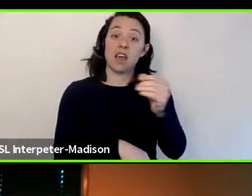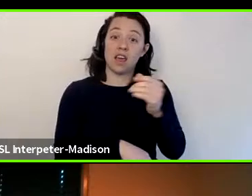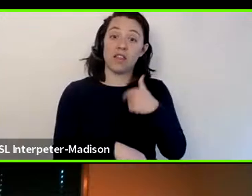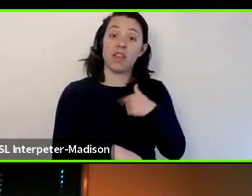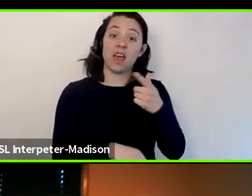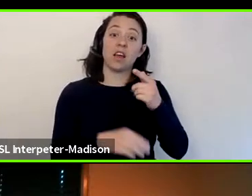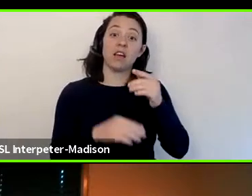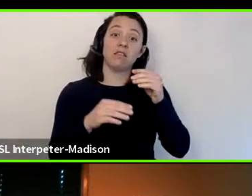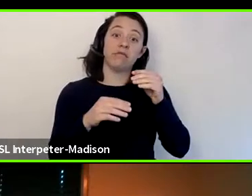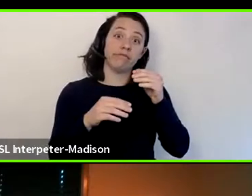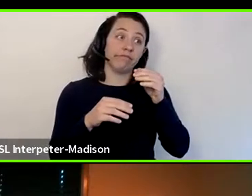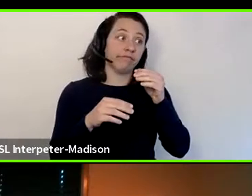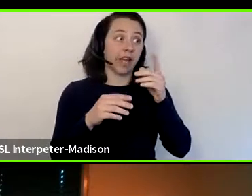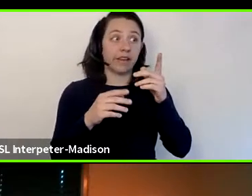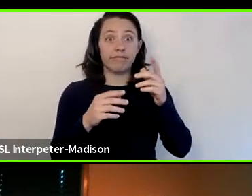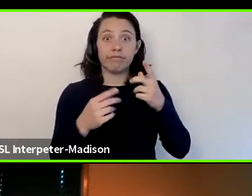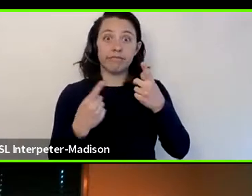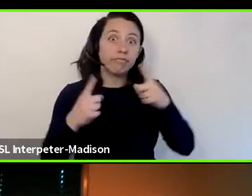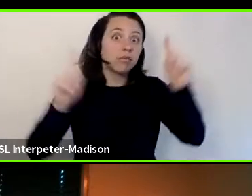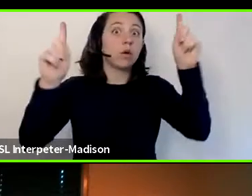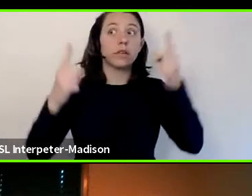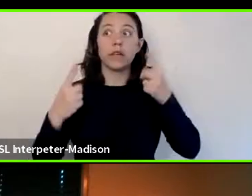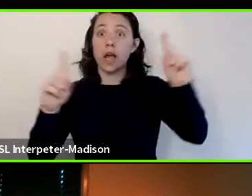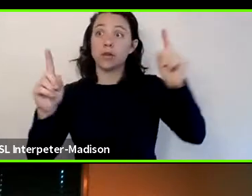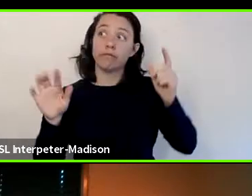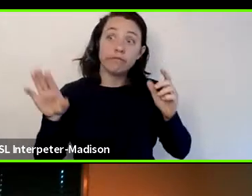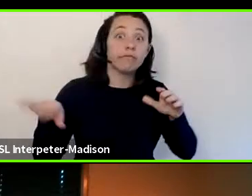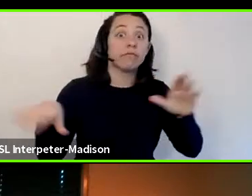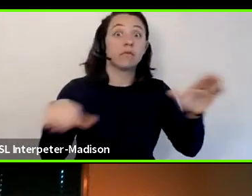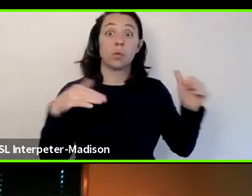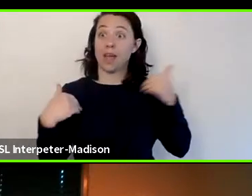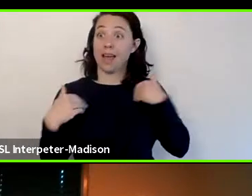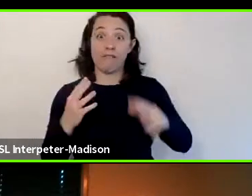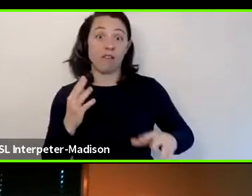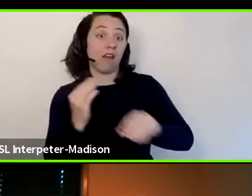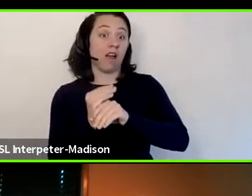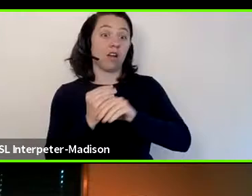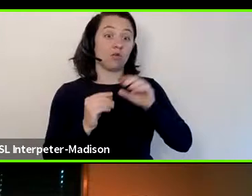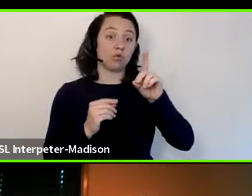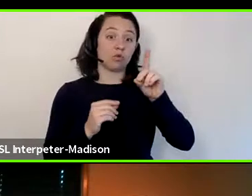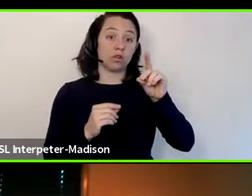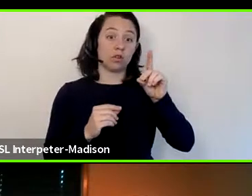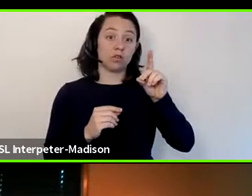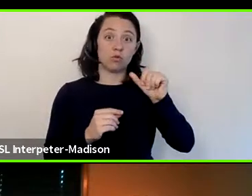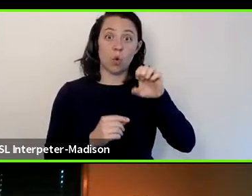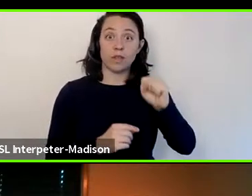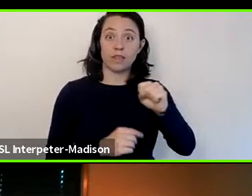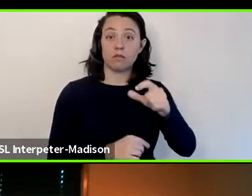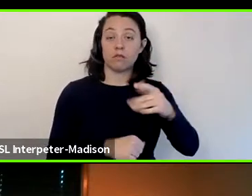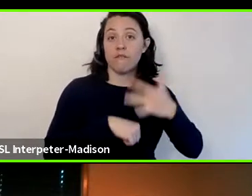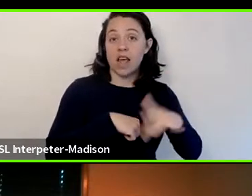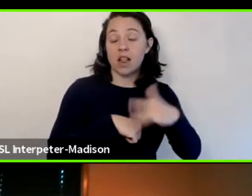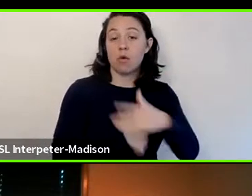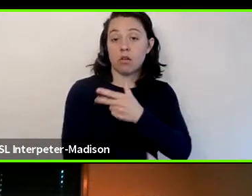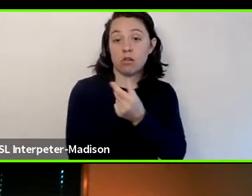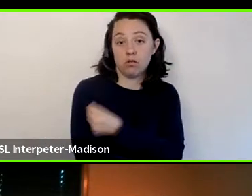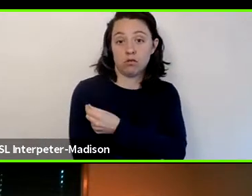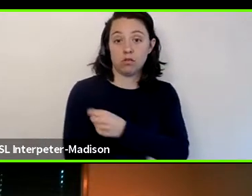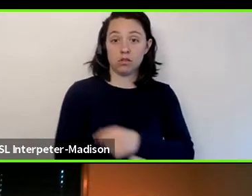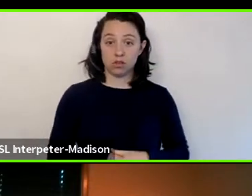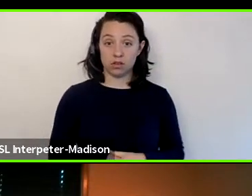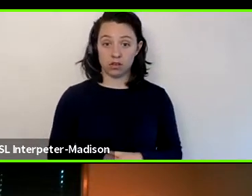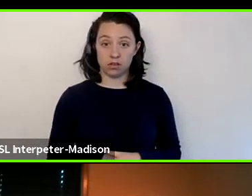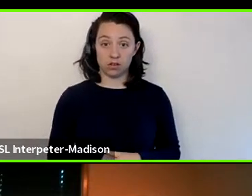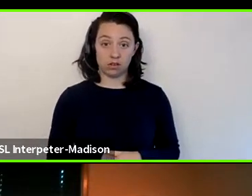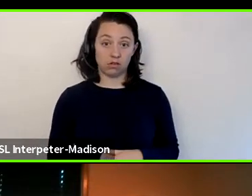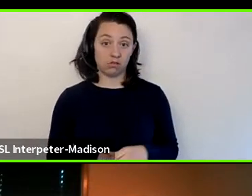their speakers. We have extra doses of vaccines. Is someone willing to come and